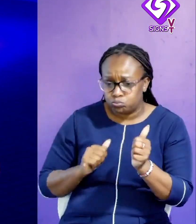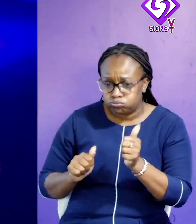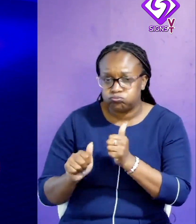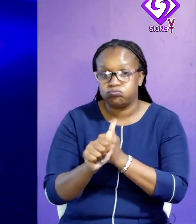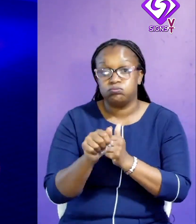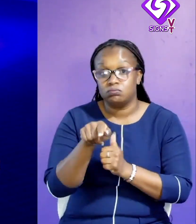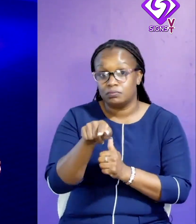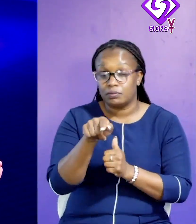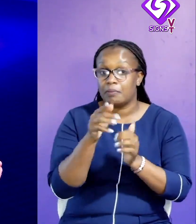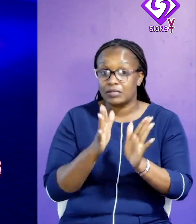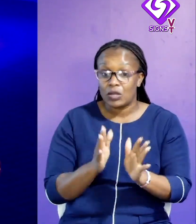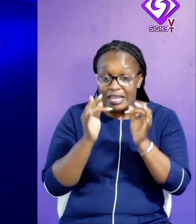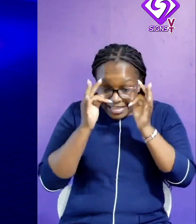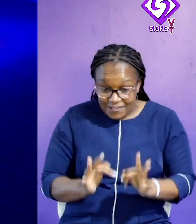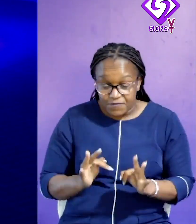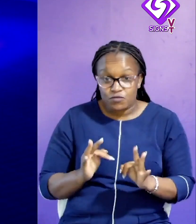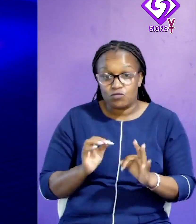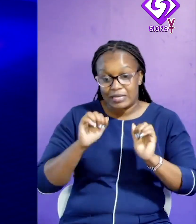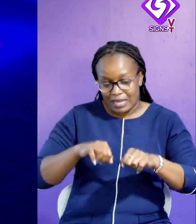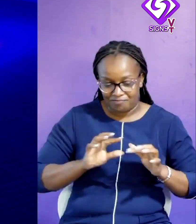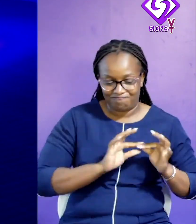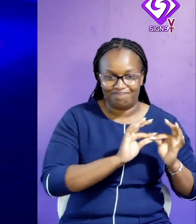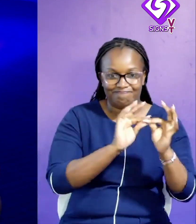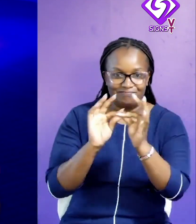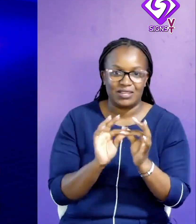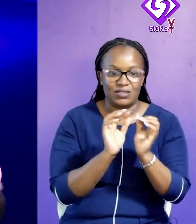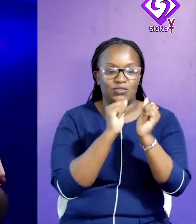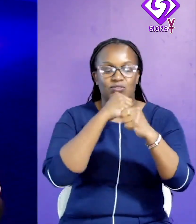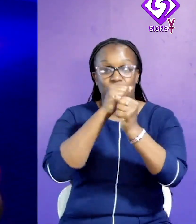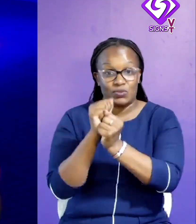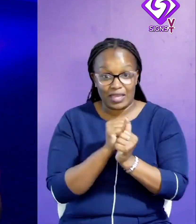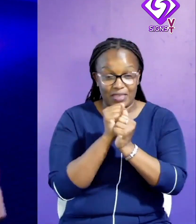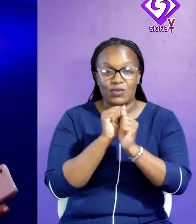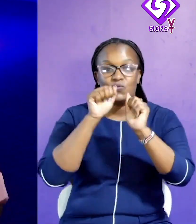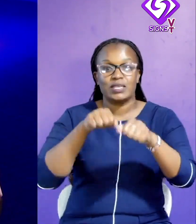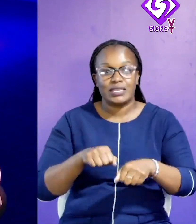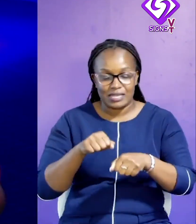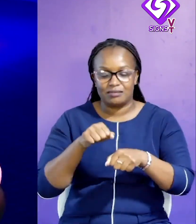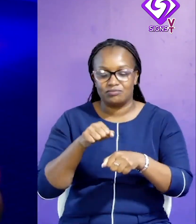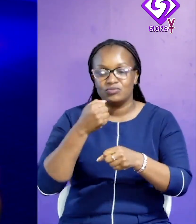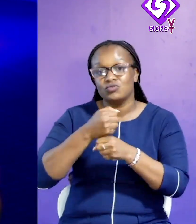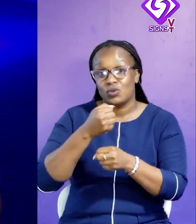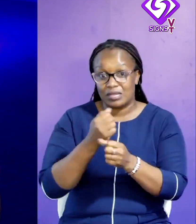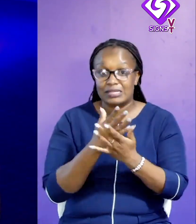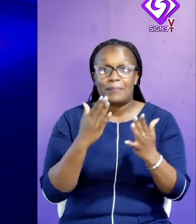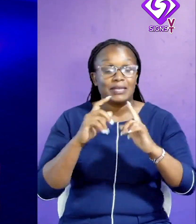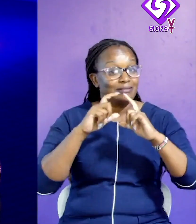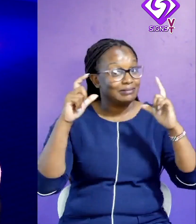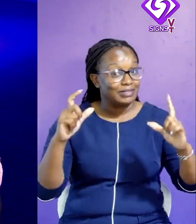can hold hands and we work together, then we are building something great. We can do something great when you are working together.